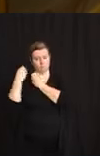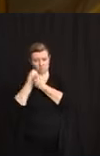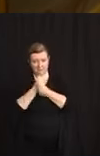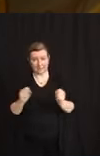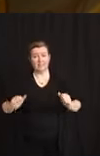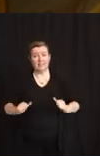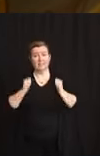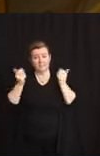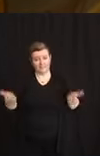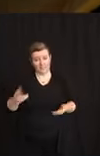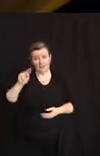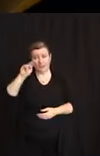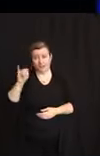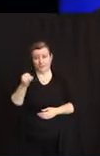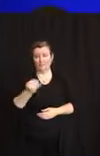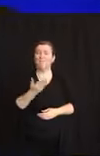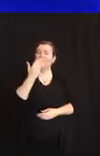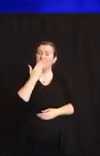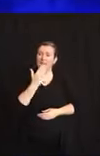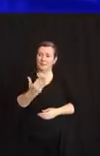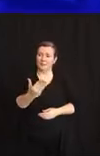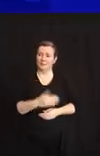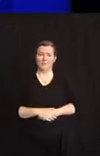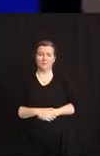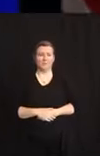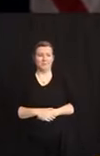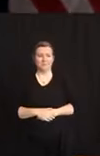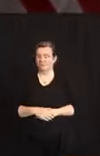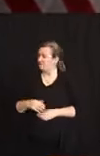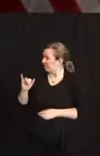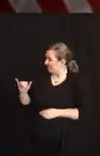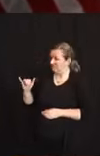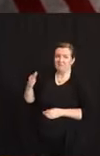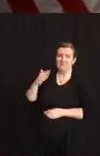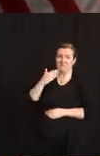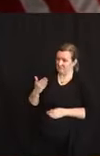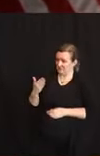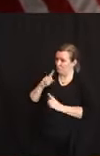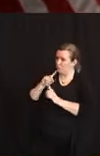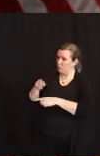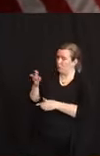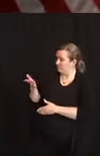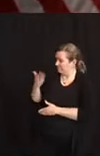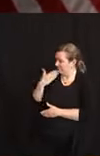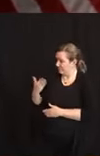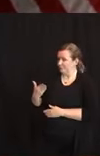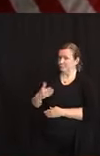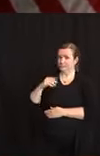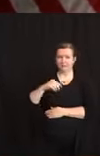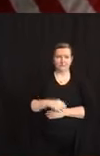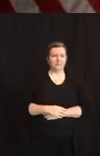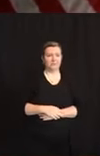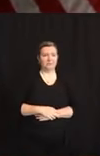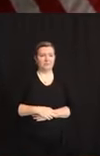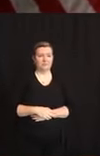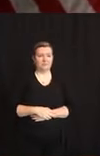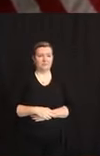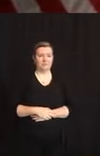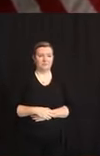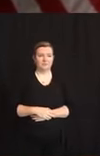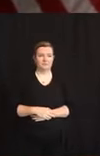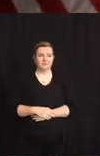you. Judy, thank you. May I give you a couple of follow-ups, if that's okay? First